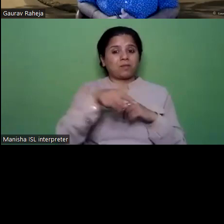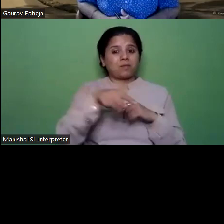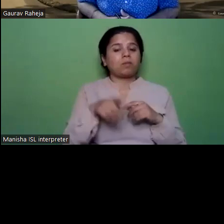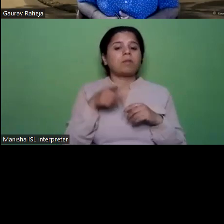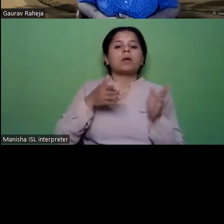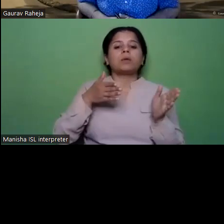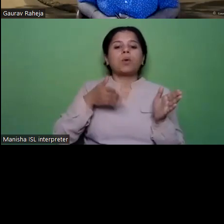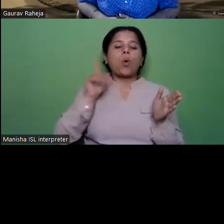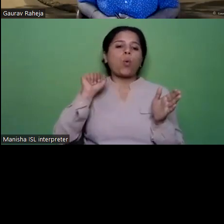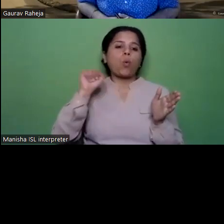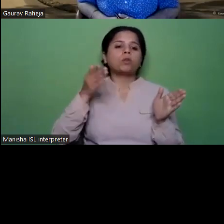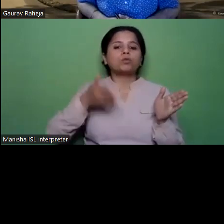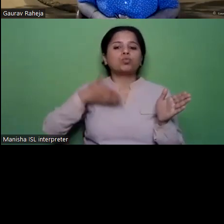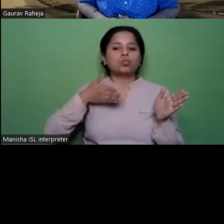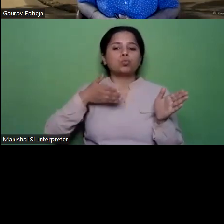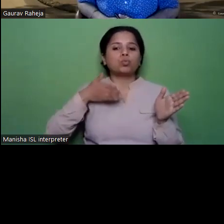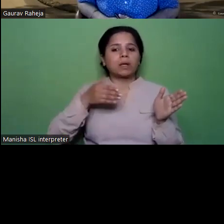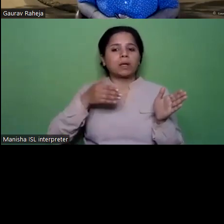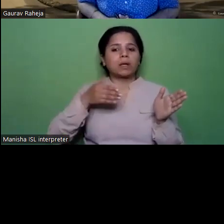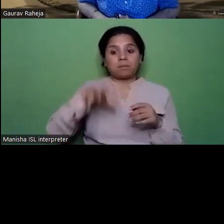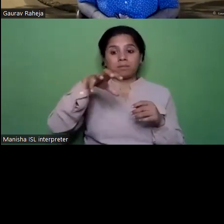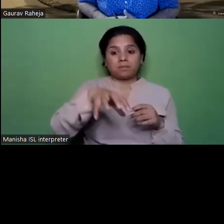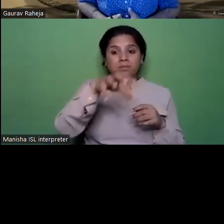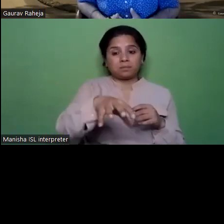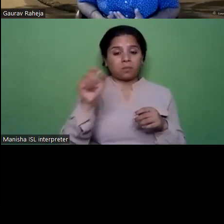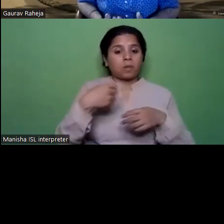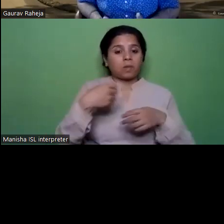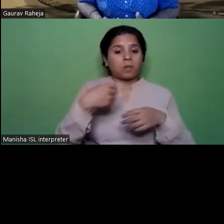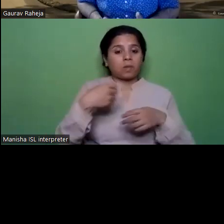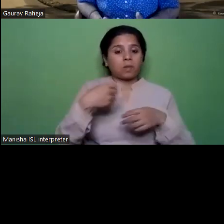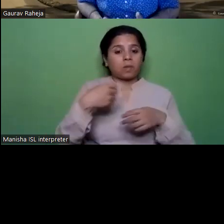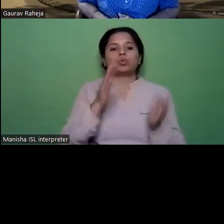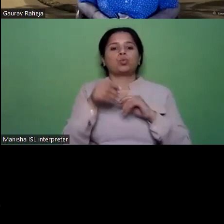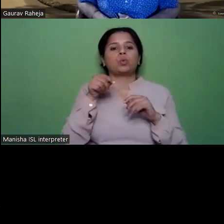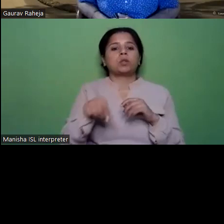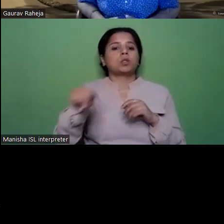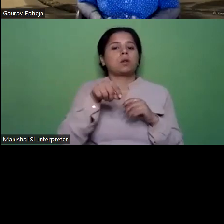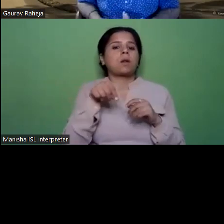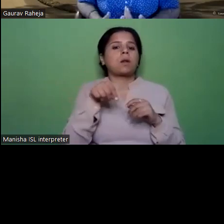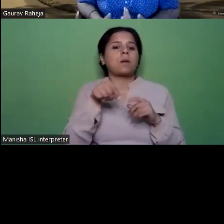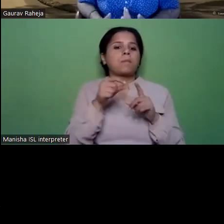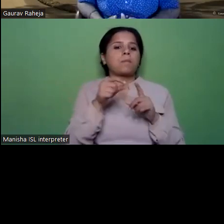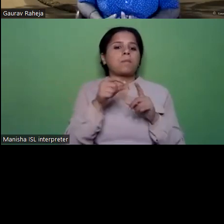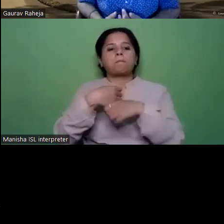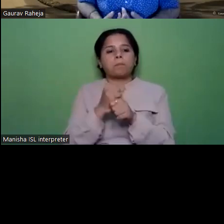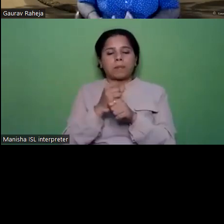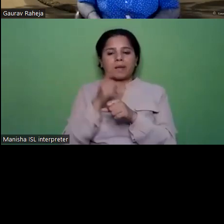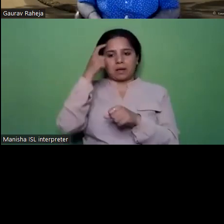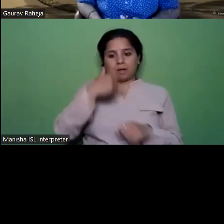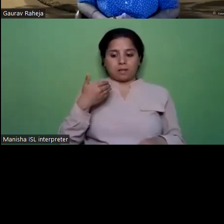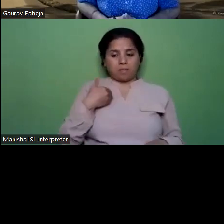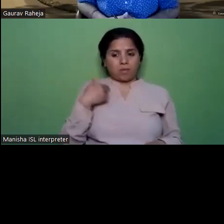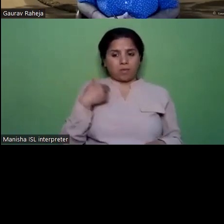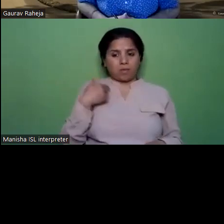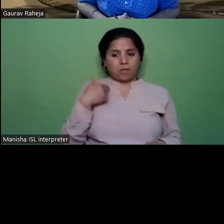system, for each station, they created a universal code. So even a person like me who did